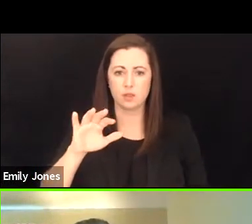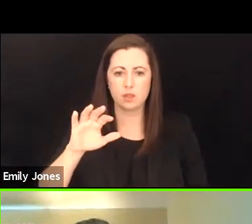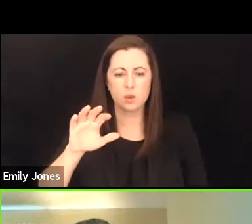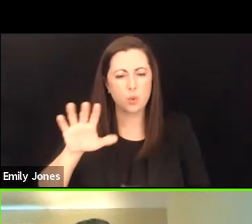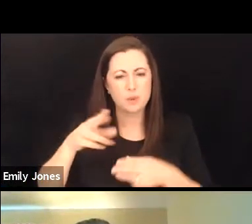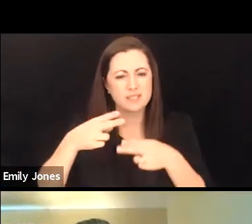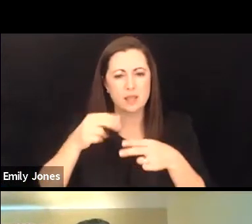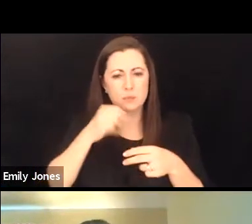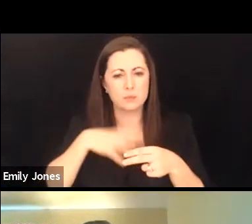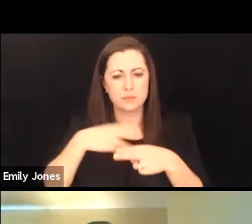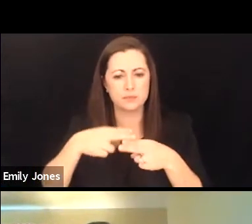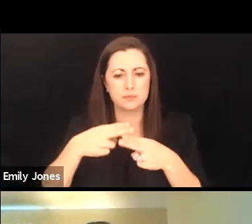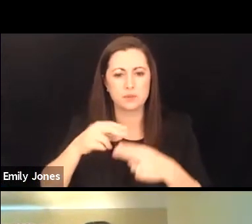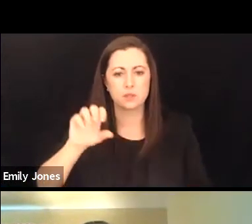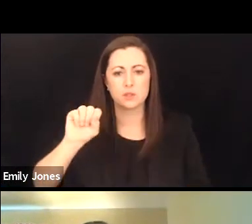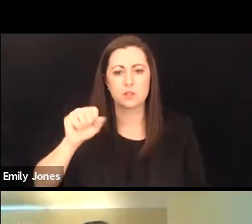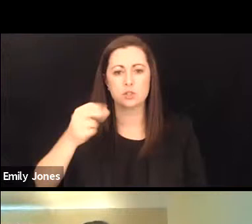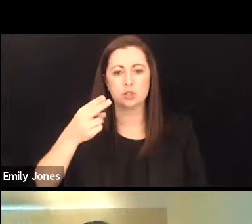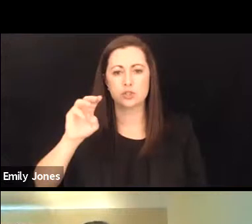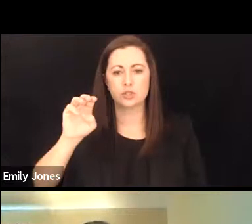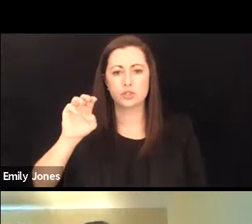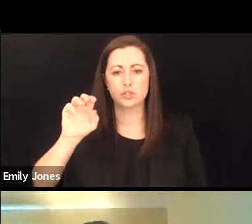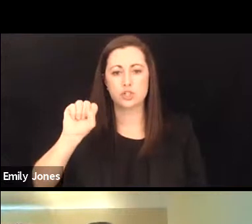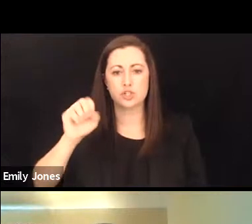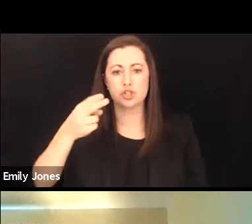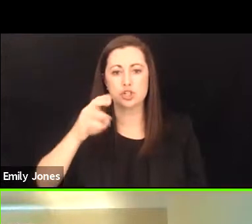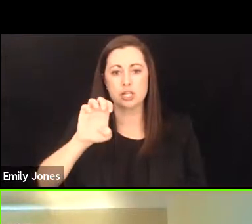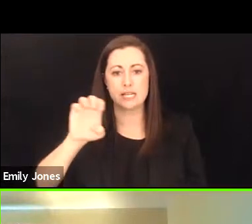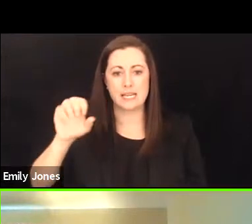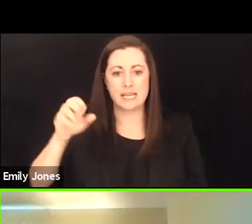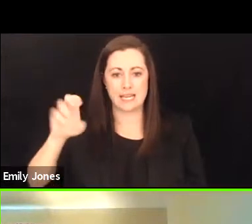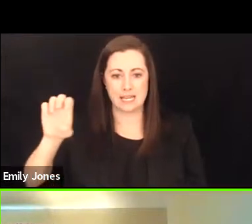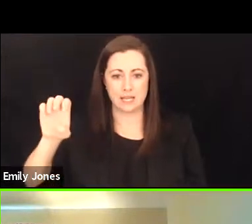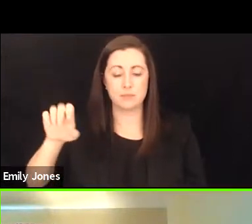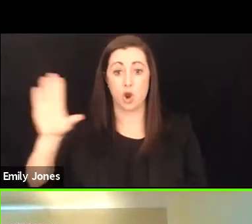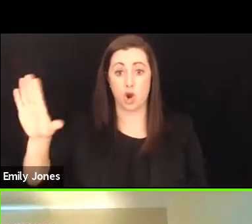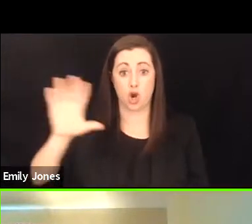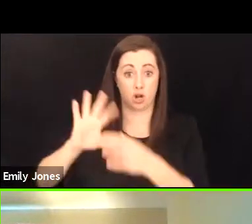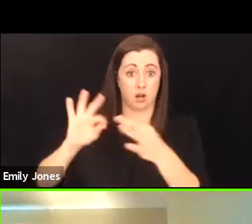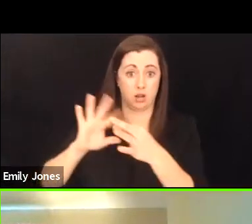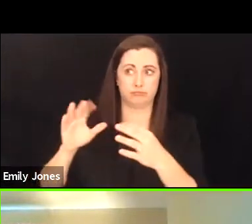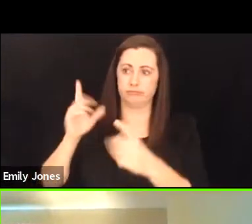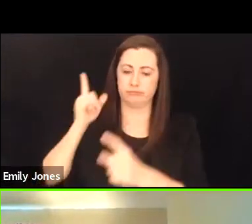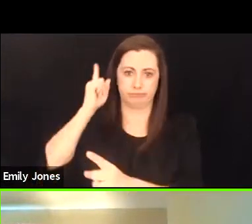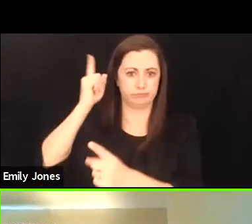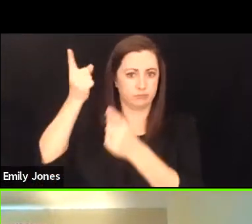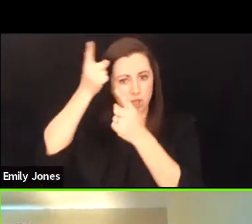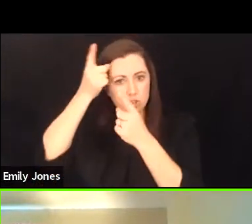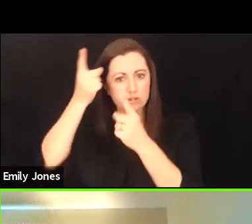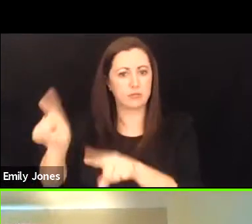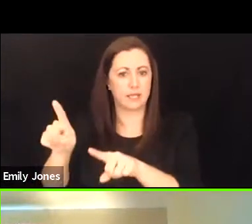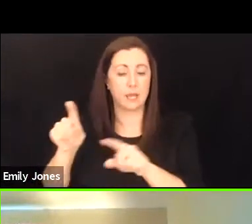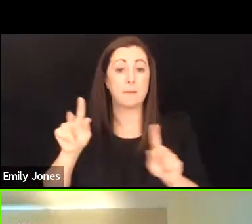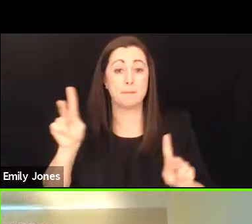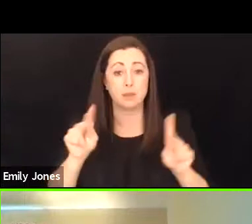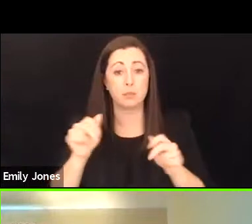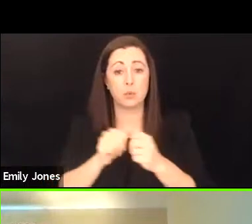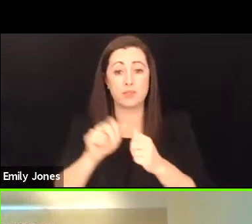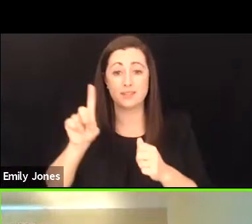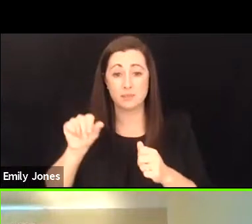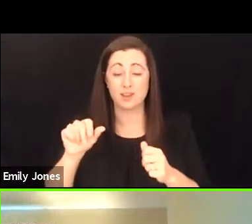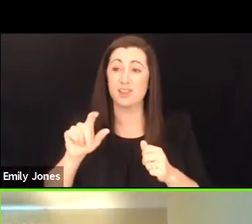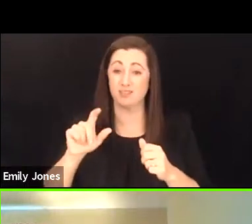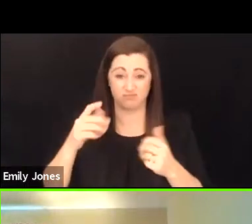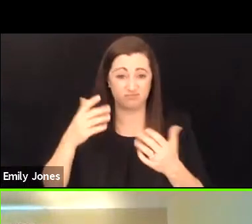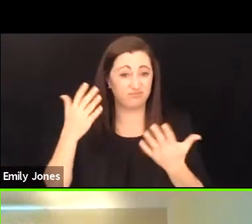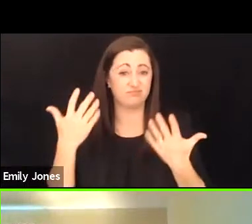Sheehy? Sheehy's, yeah. Okay, with Ms. Sheehy's sentiment. You know, people with disabilities do think outside the box, as